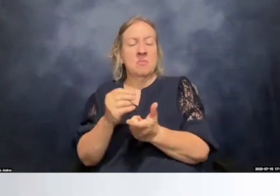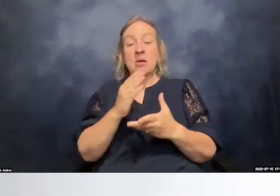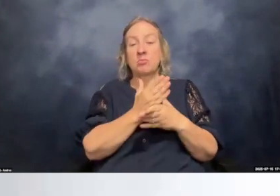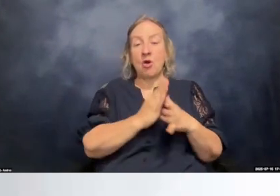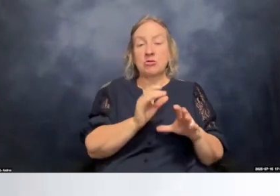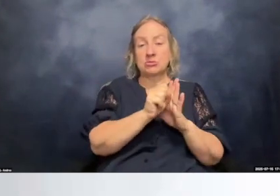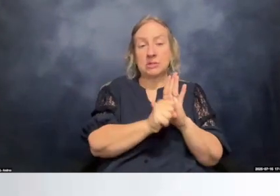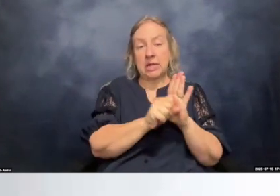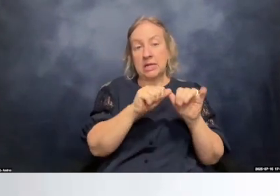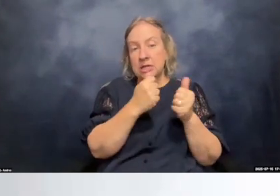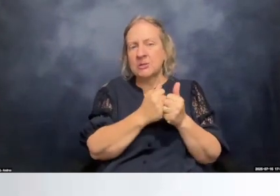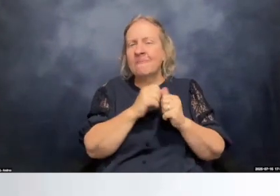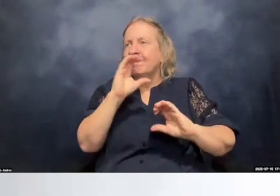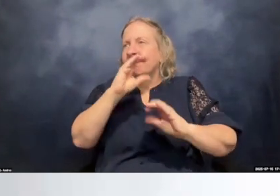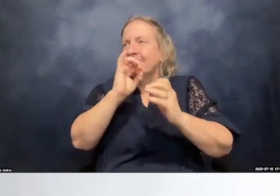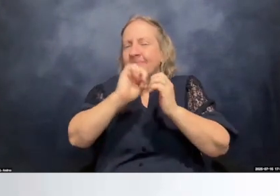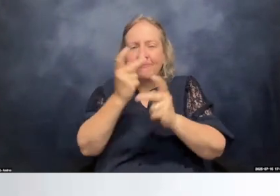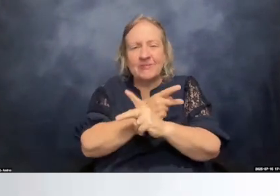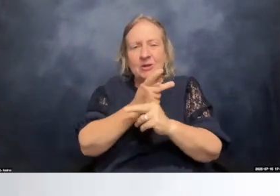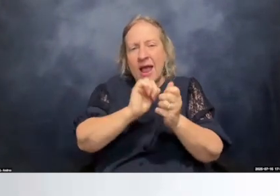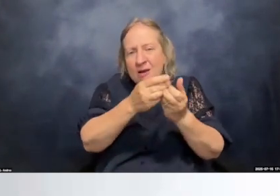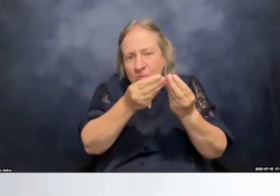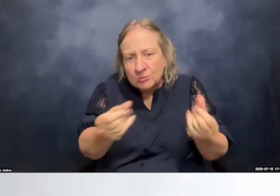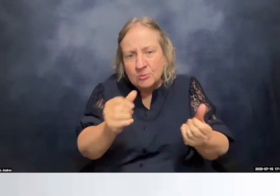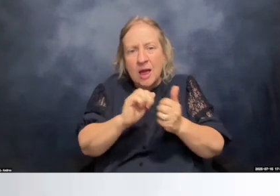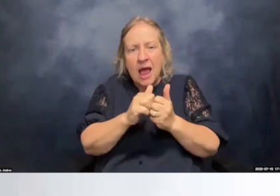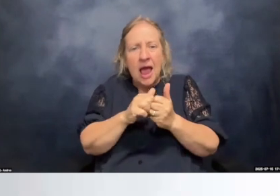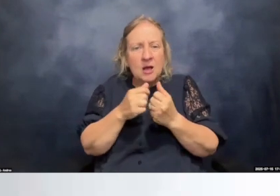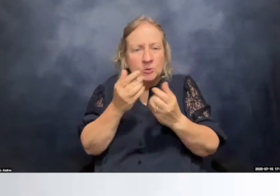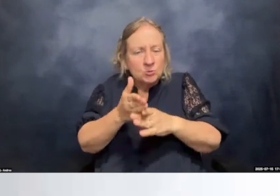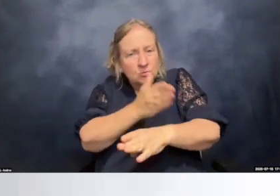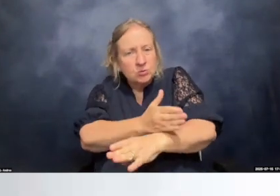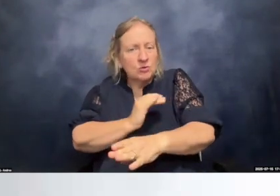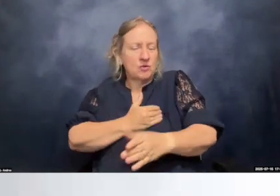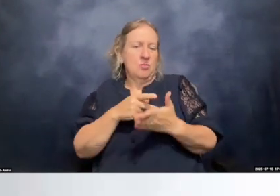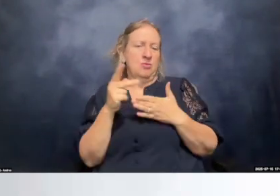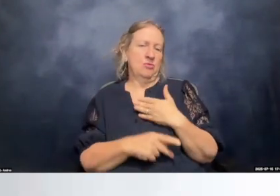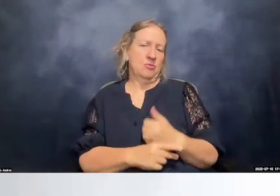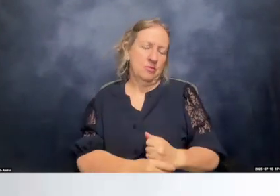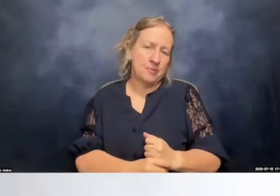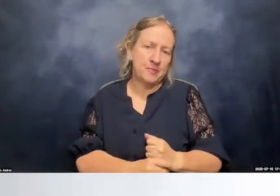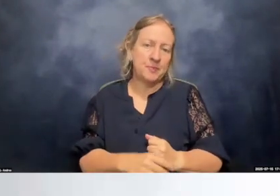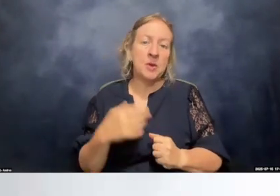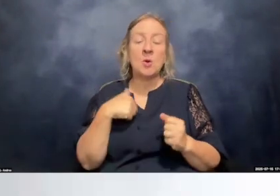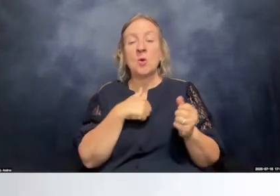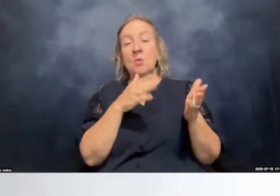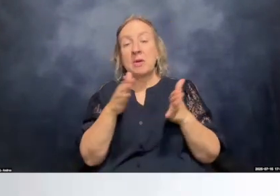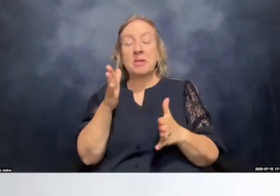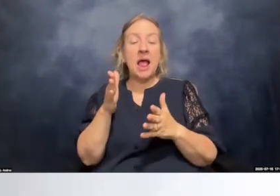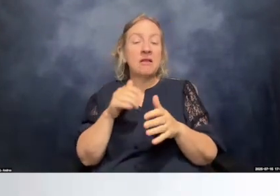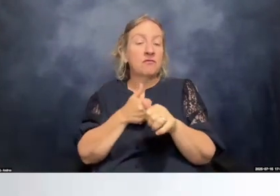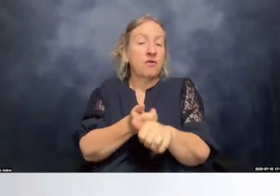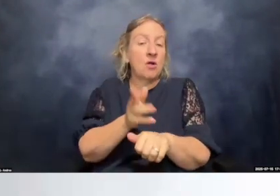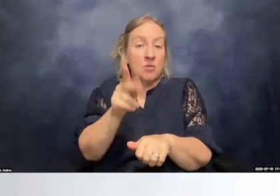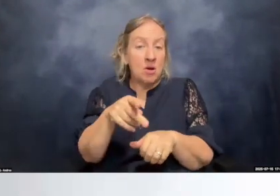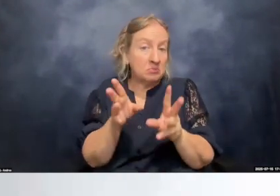on pursuing solutions and improvements through our programs. We're now planning a follow-up meeting to discuss how